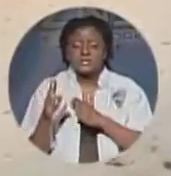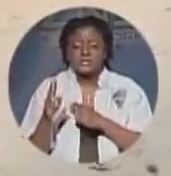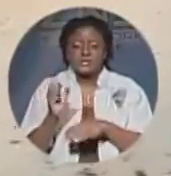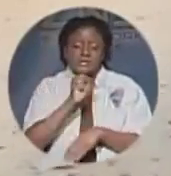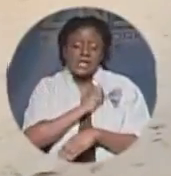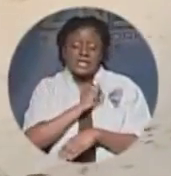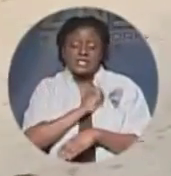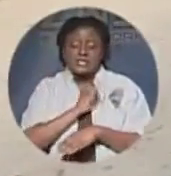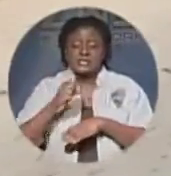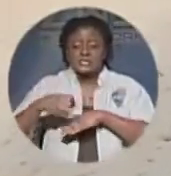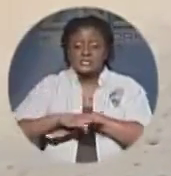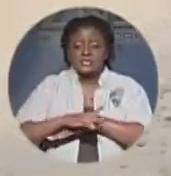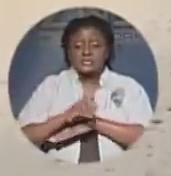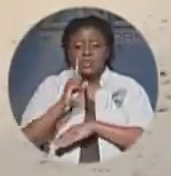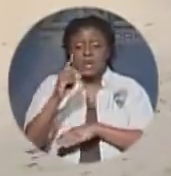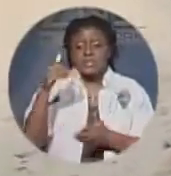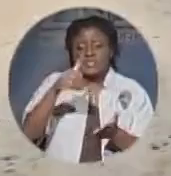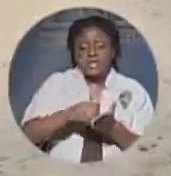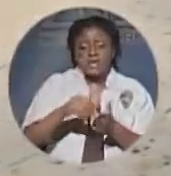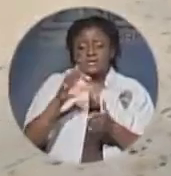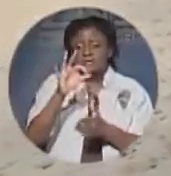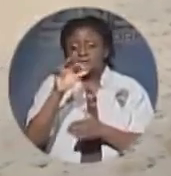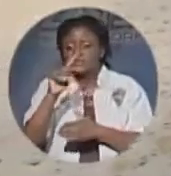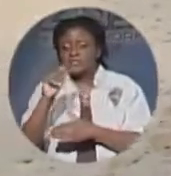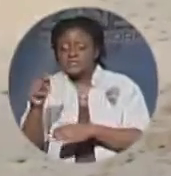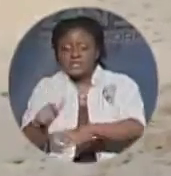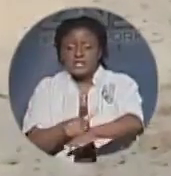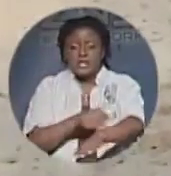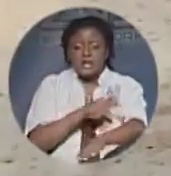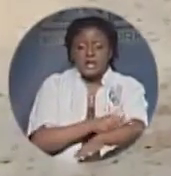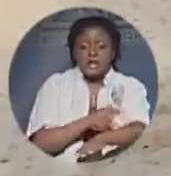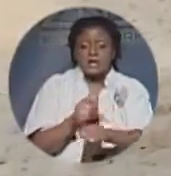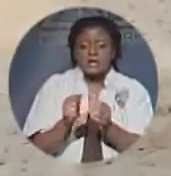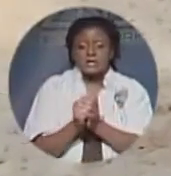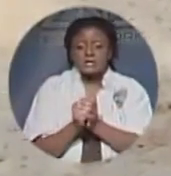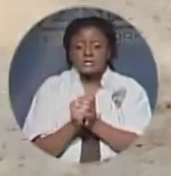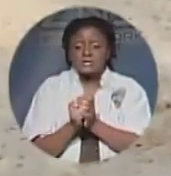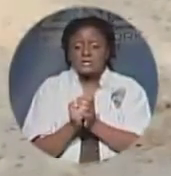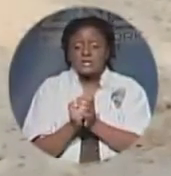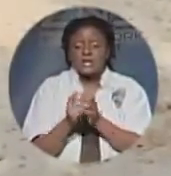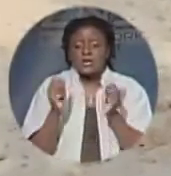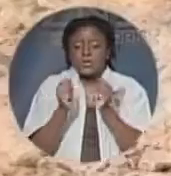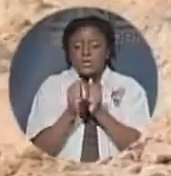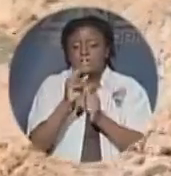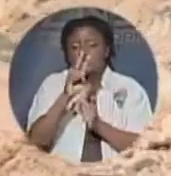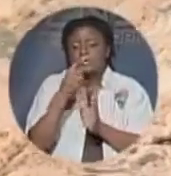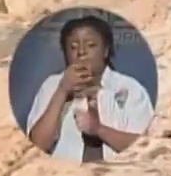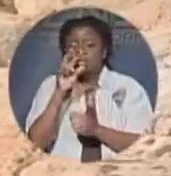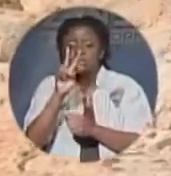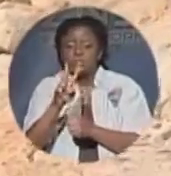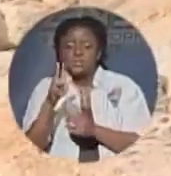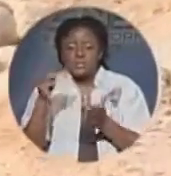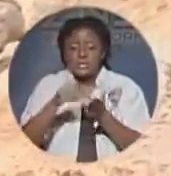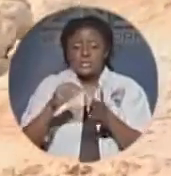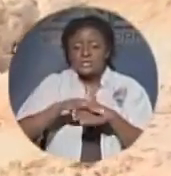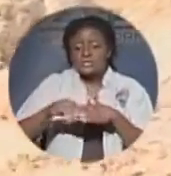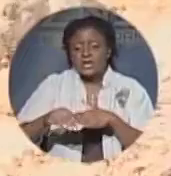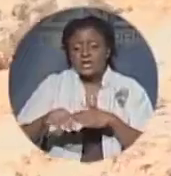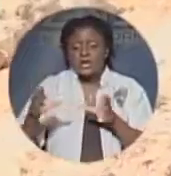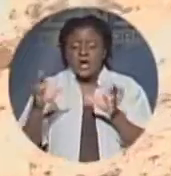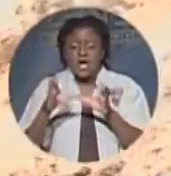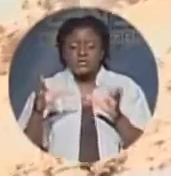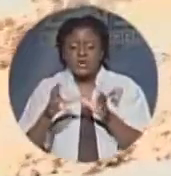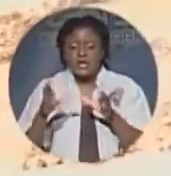Beach stretches 1,000 feet long, and with this $2.2 million contract signed to the Bahamas Marine Construction Company and Tycoon